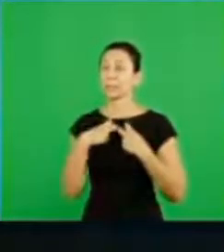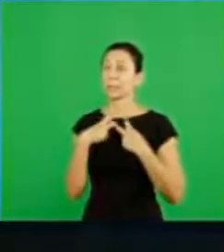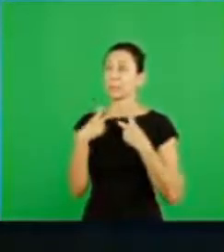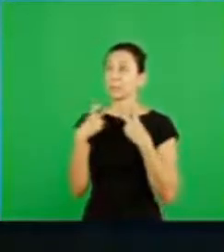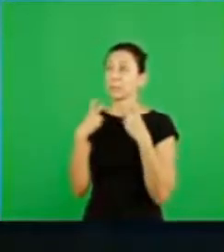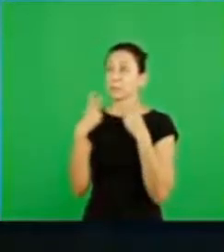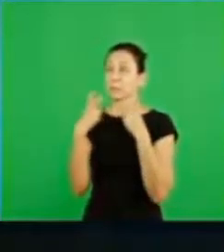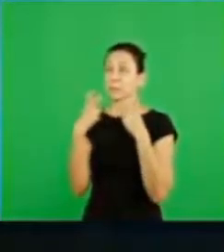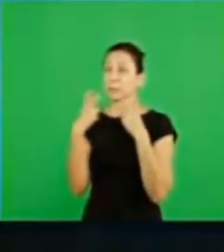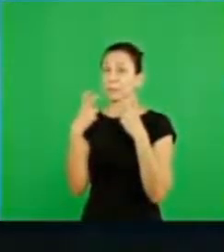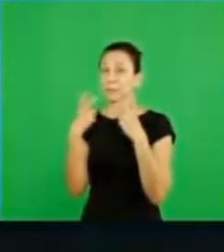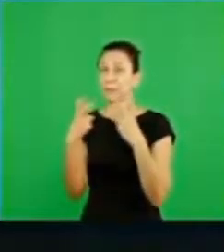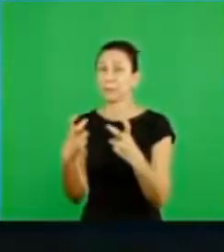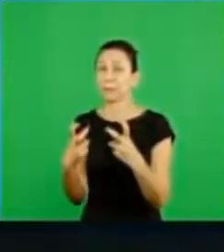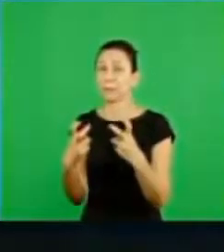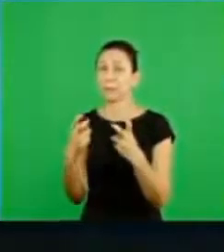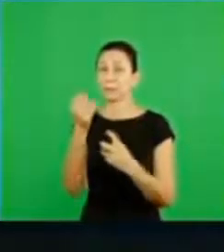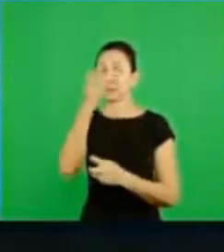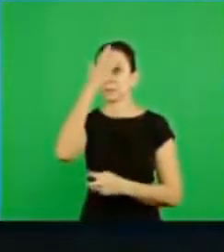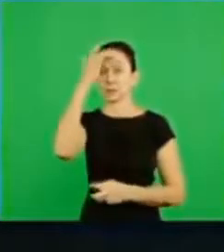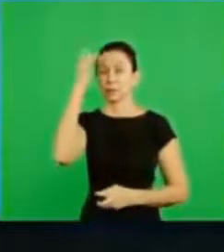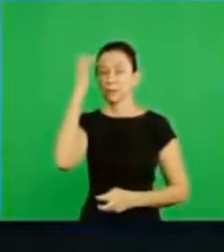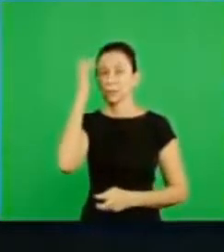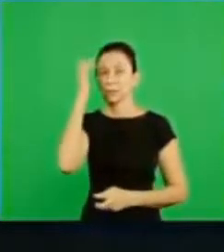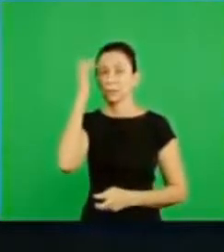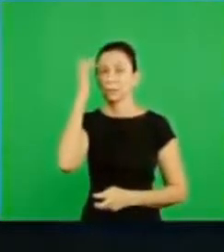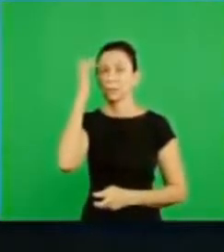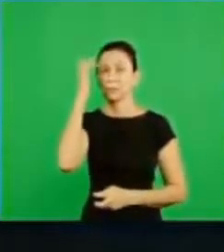But bitter is the voice of the day of the Lord.